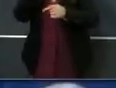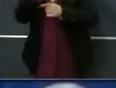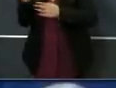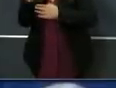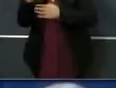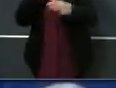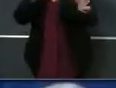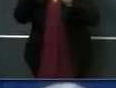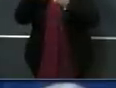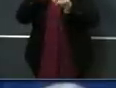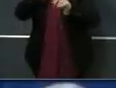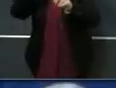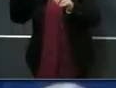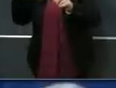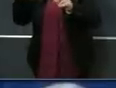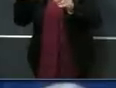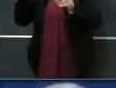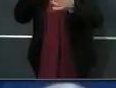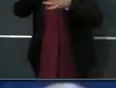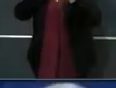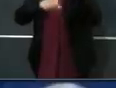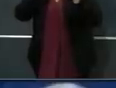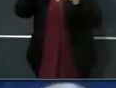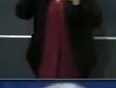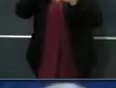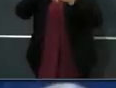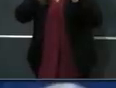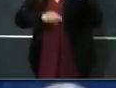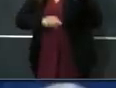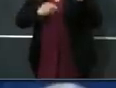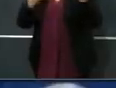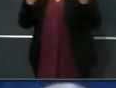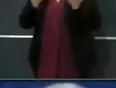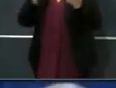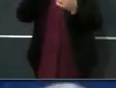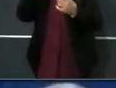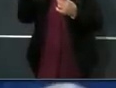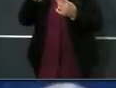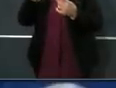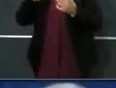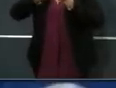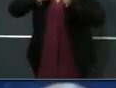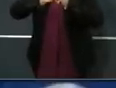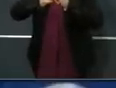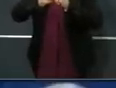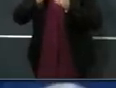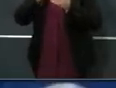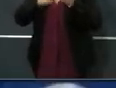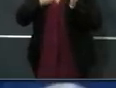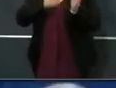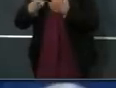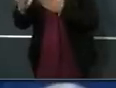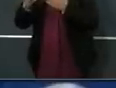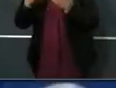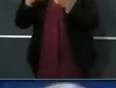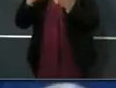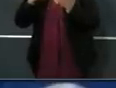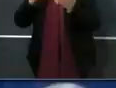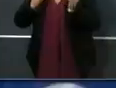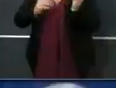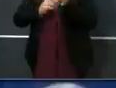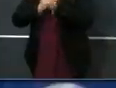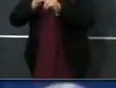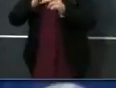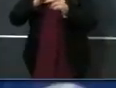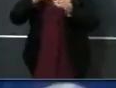are part of that transformation, or rather part of that process to begin to transition into a new